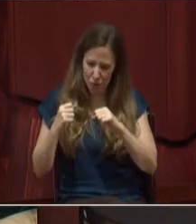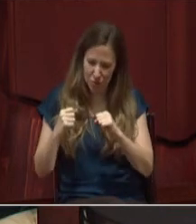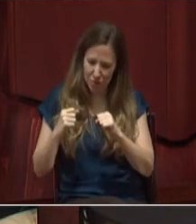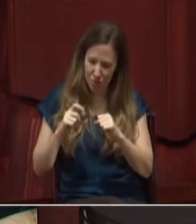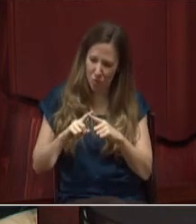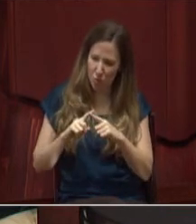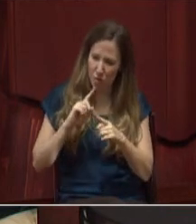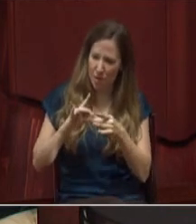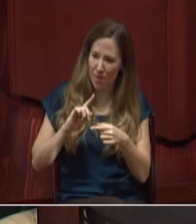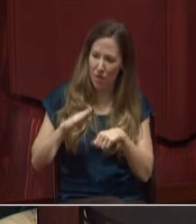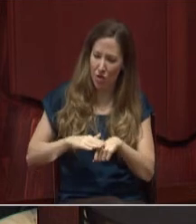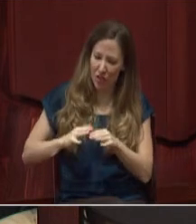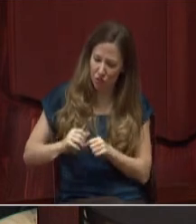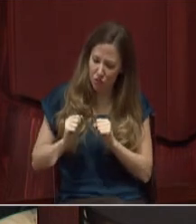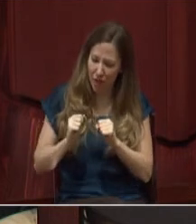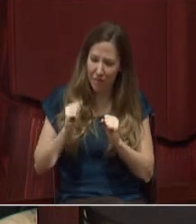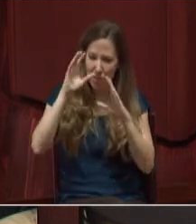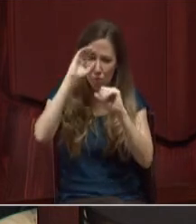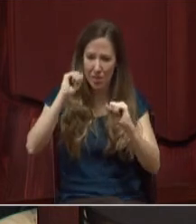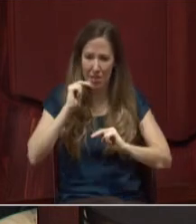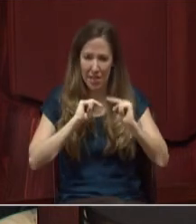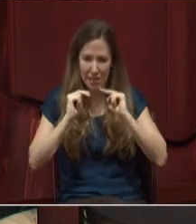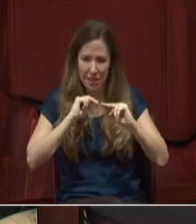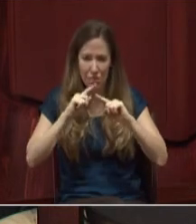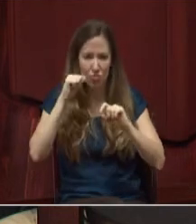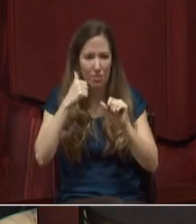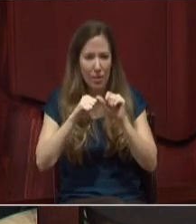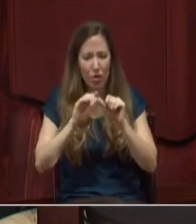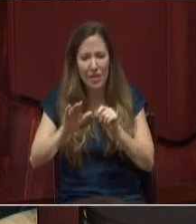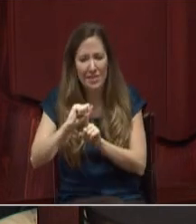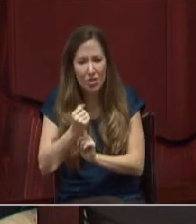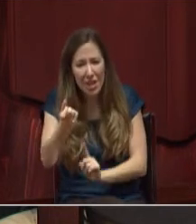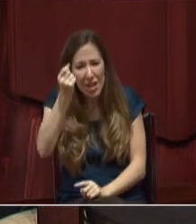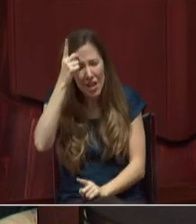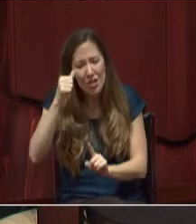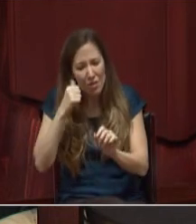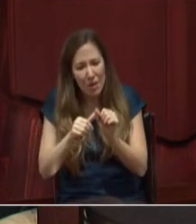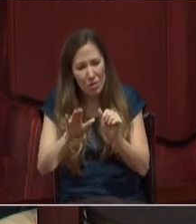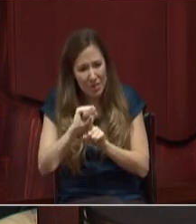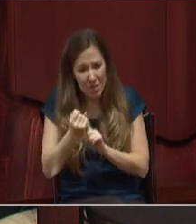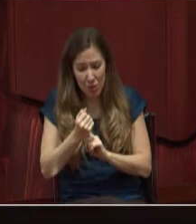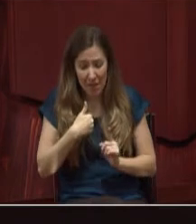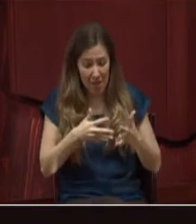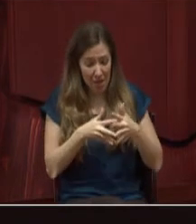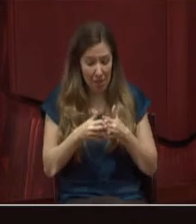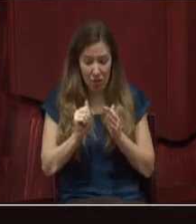Nixon. Well, remember the circumstances. Here was an American ally,